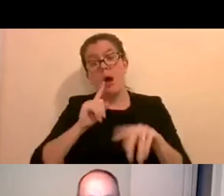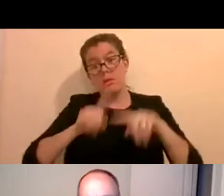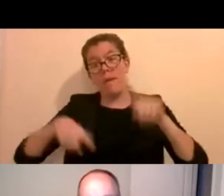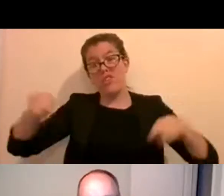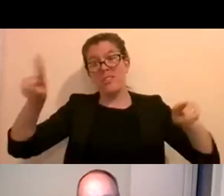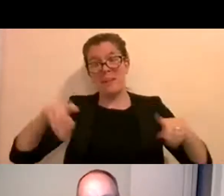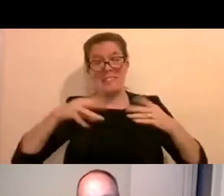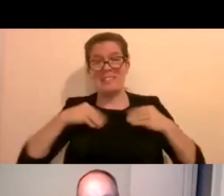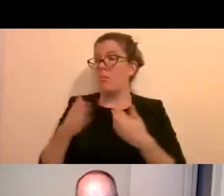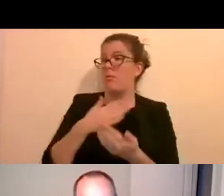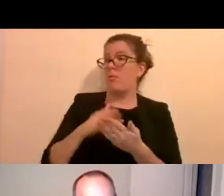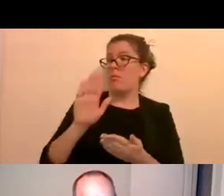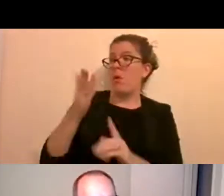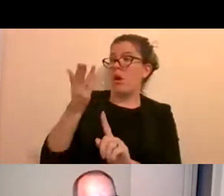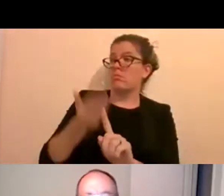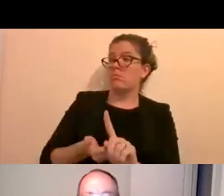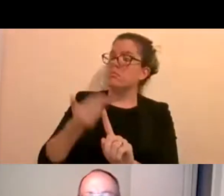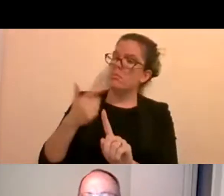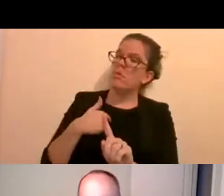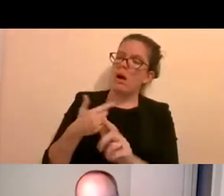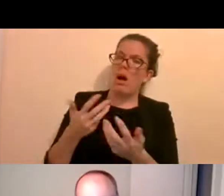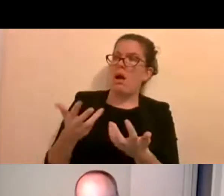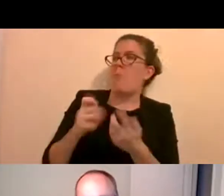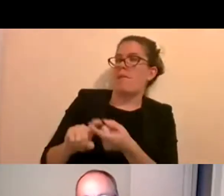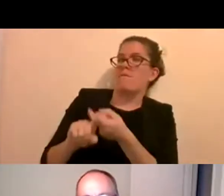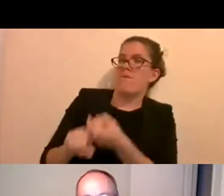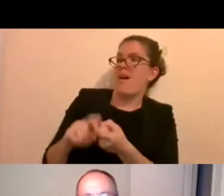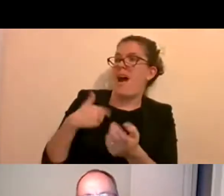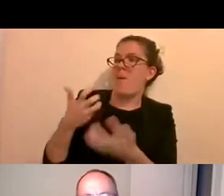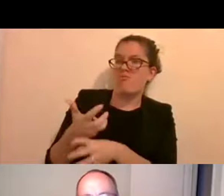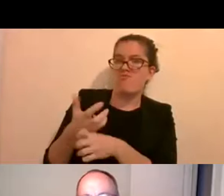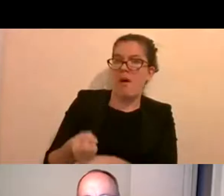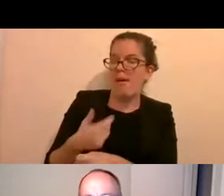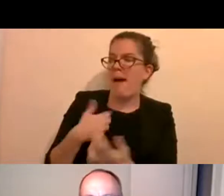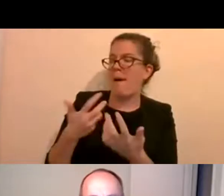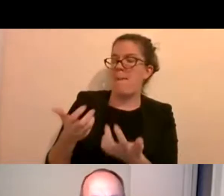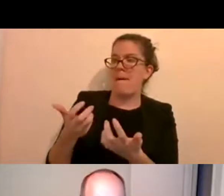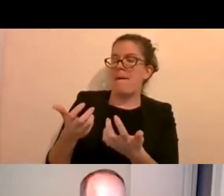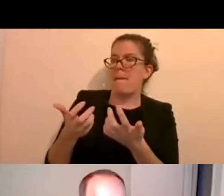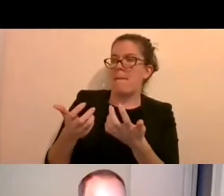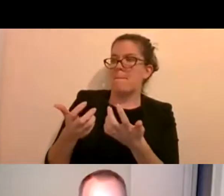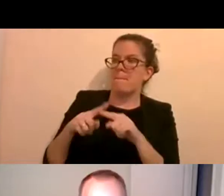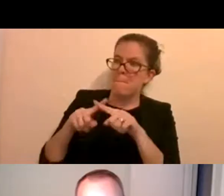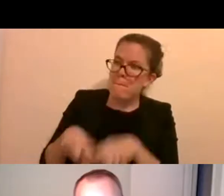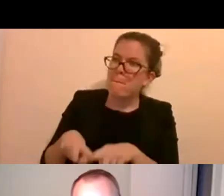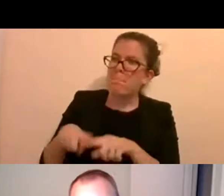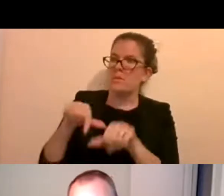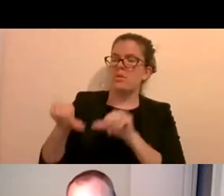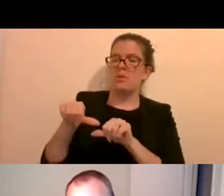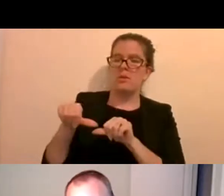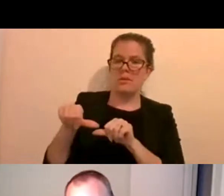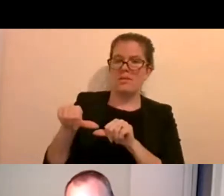you are, I just want a friend I can trust. I just want somebody who I can depend on.